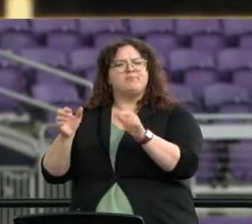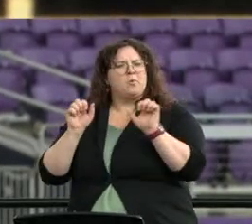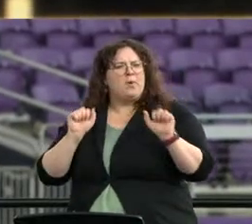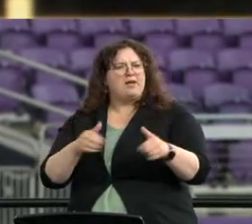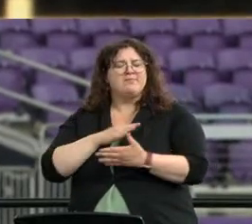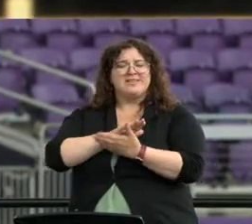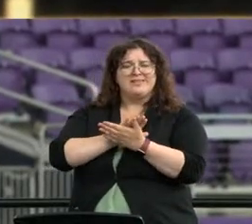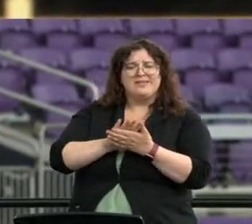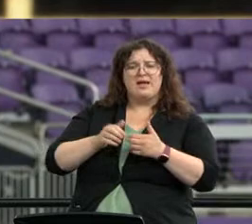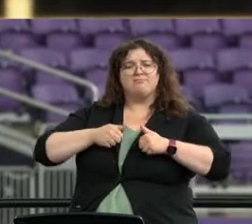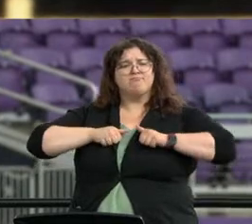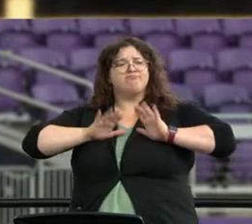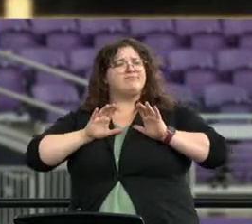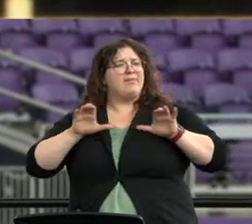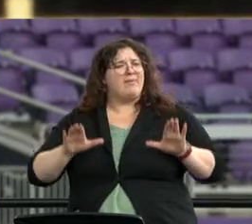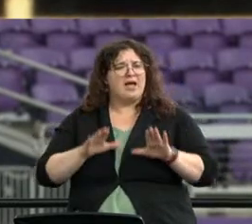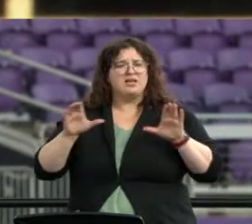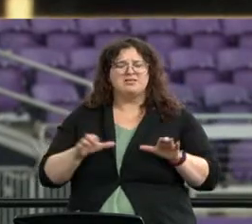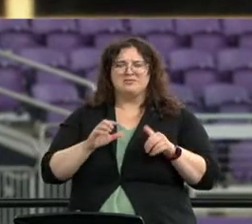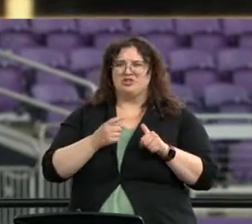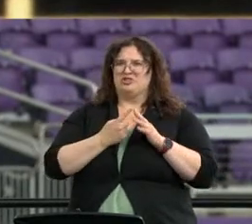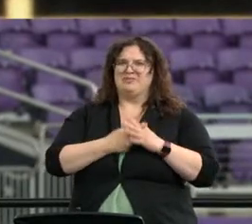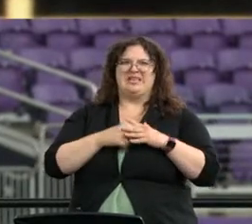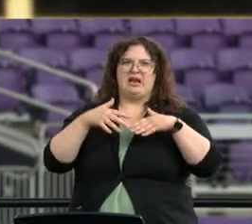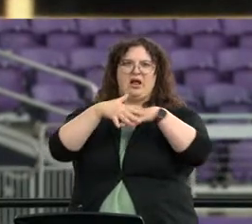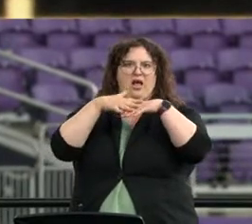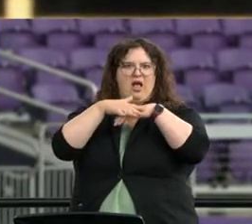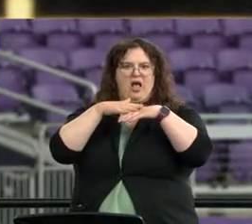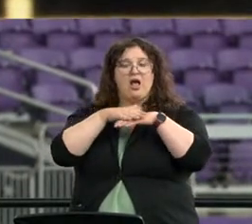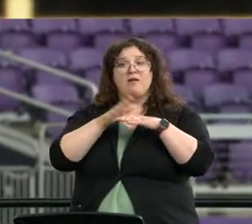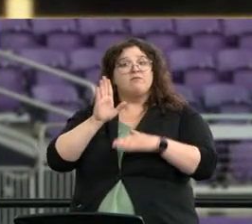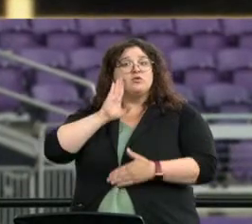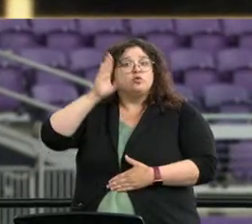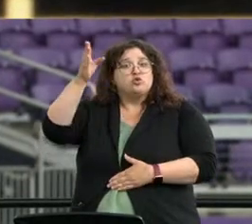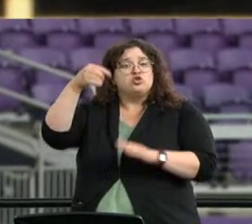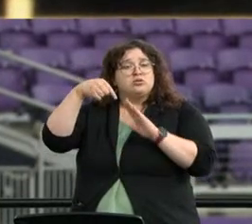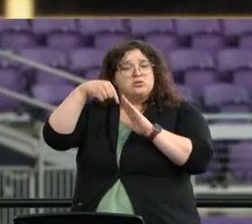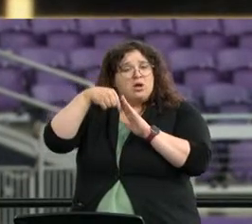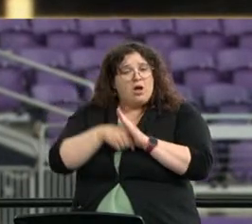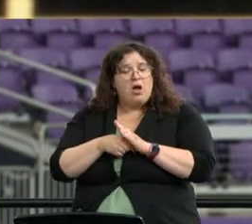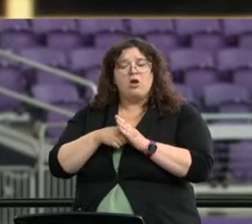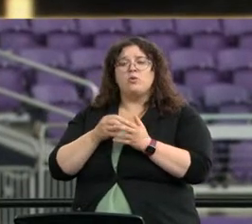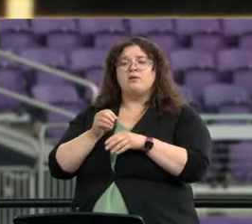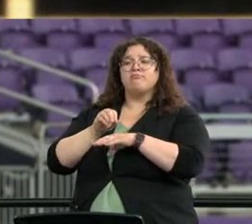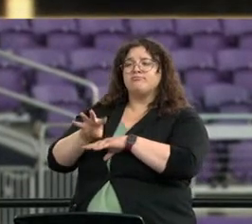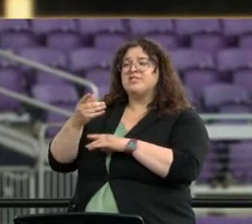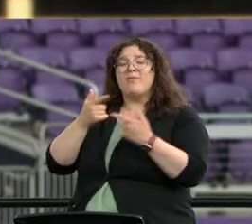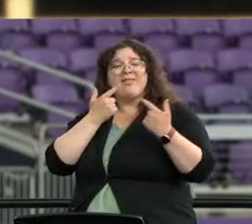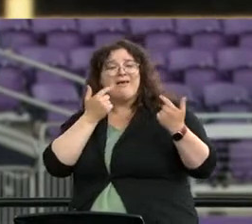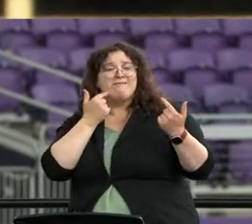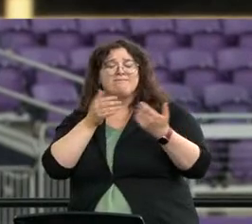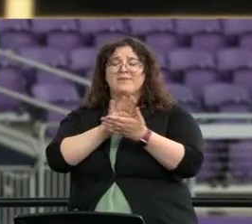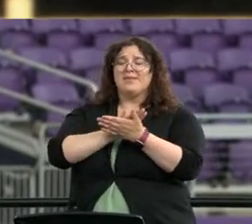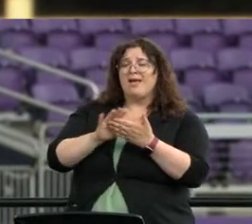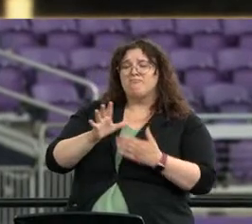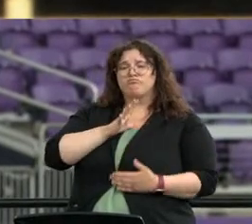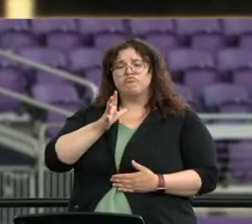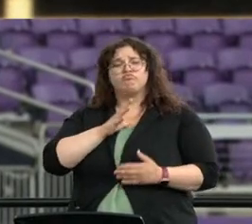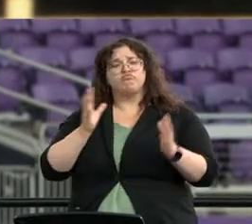selfless acts are only the beginning. Moving forward, you may accomplish this by making someone laugh, being polite,